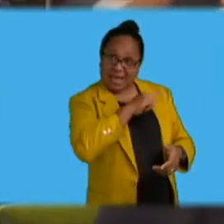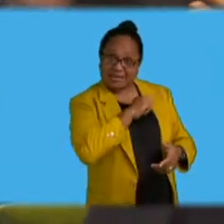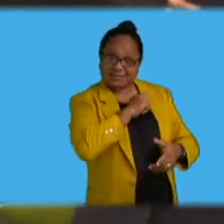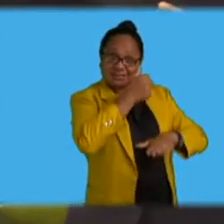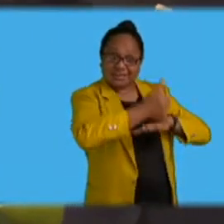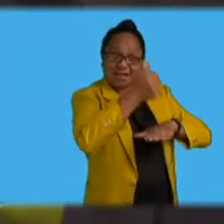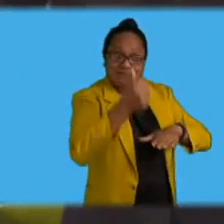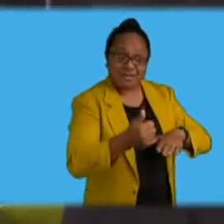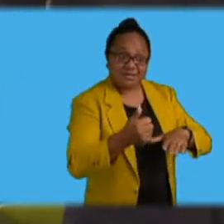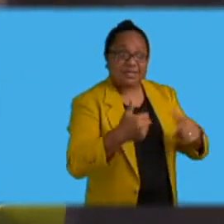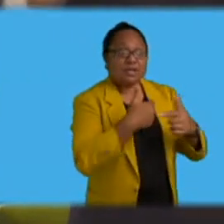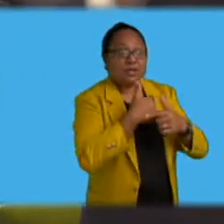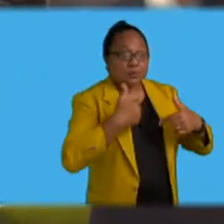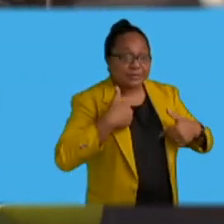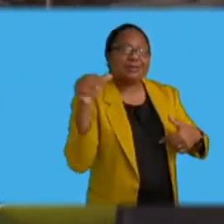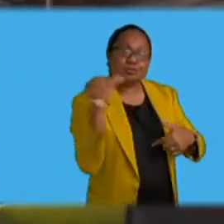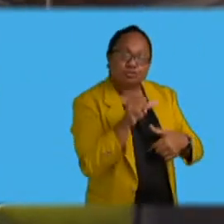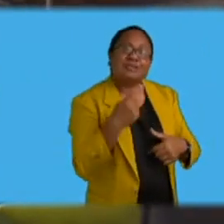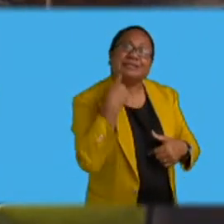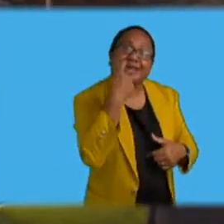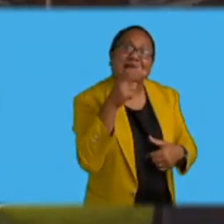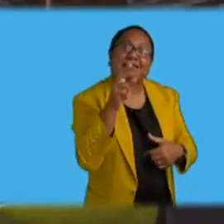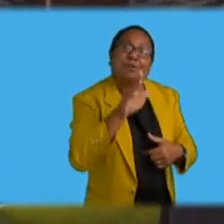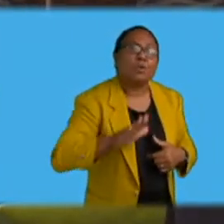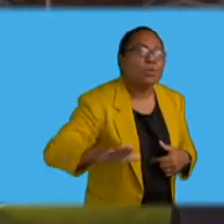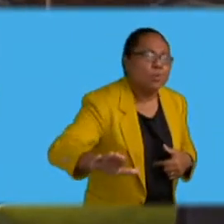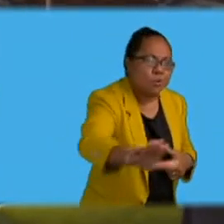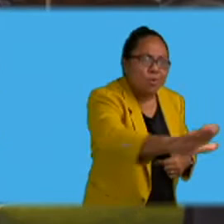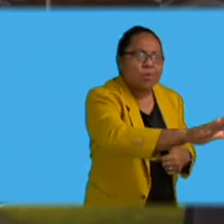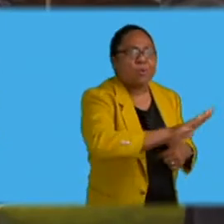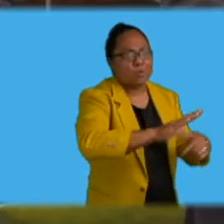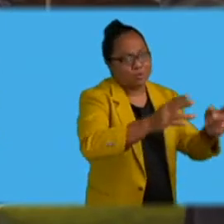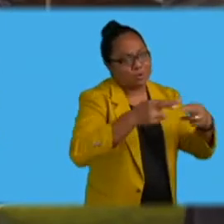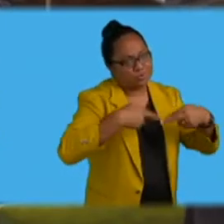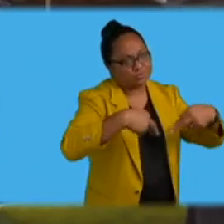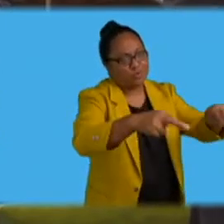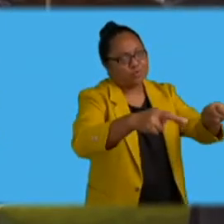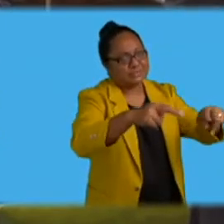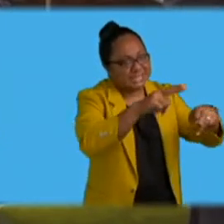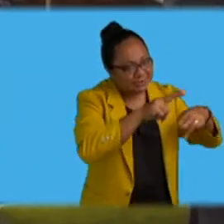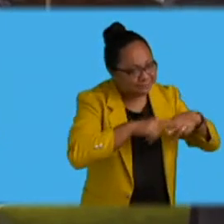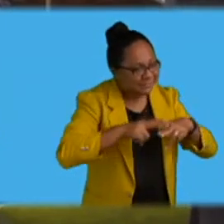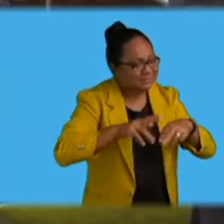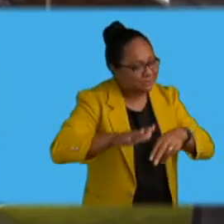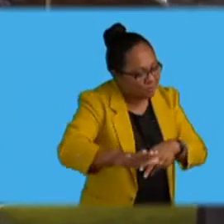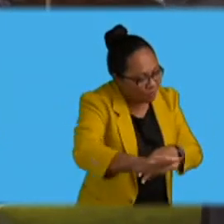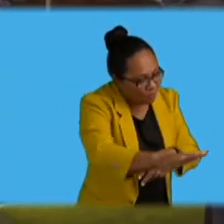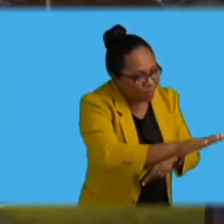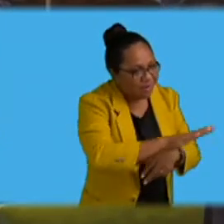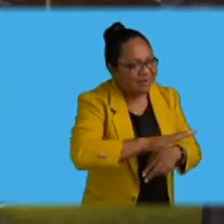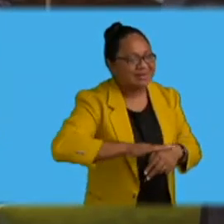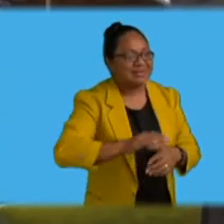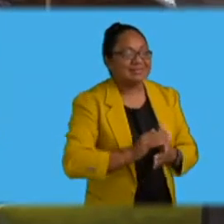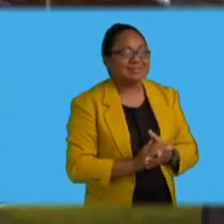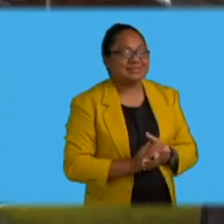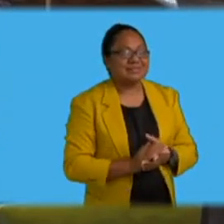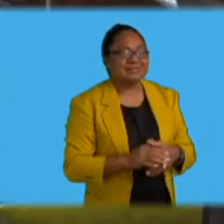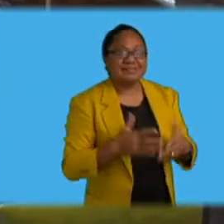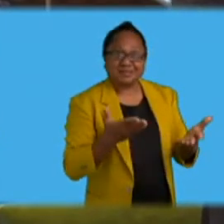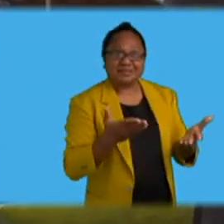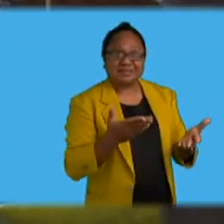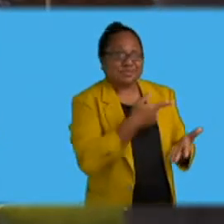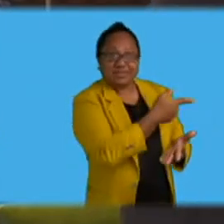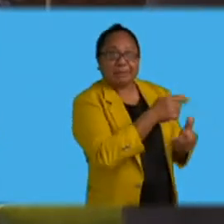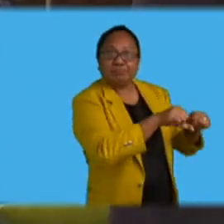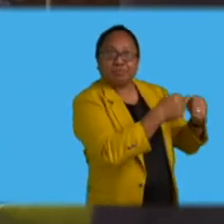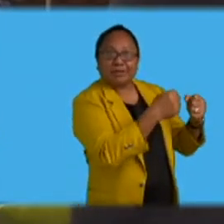that we actually should care about everybody everywhere in Fiji. That's the whole point. And so unfortunately they're actually breaching that agreement